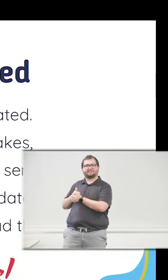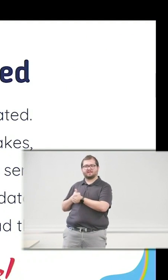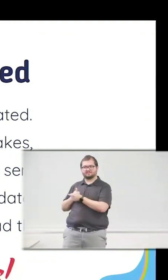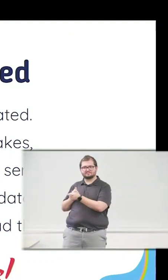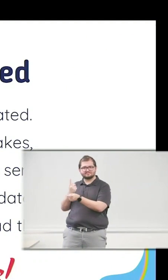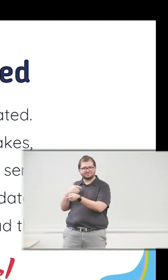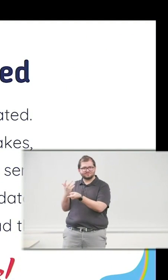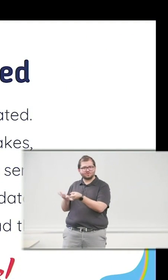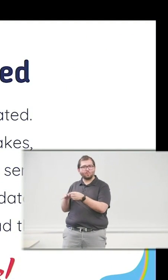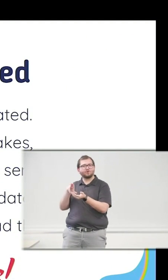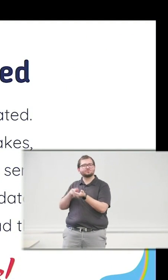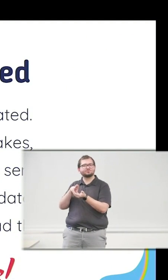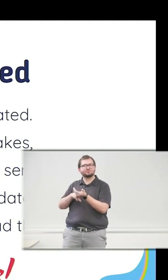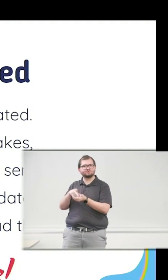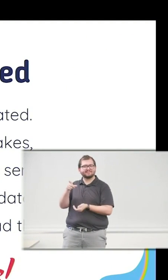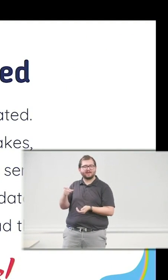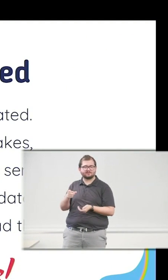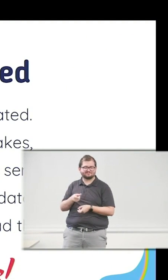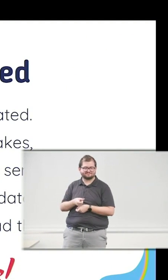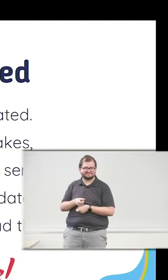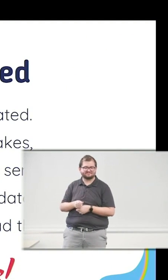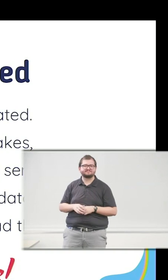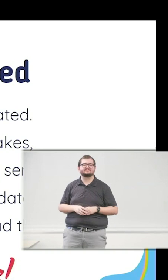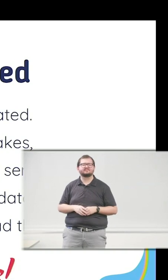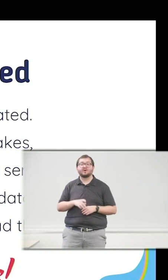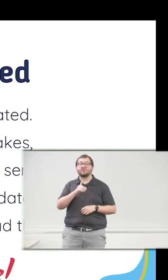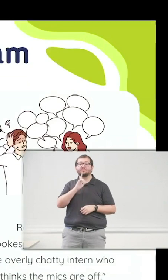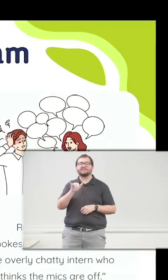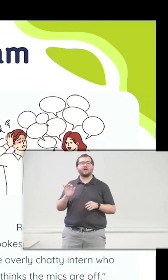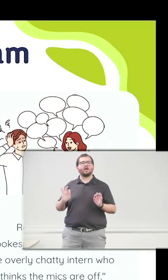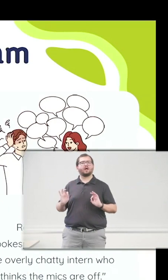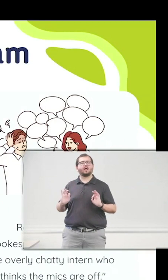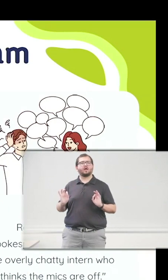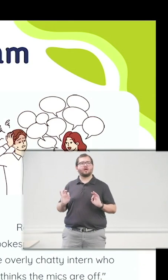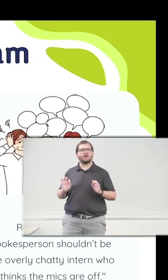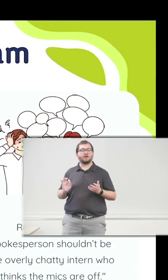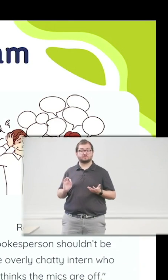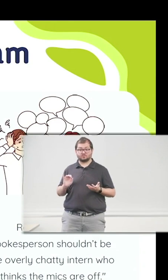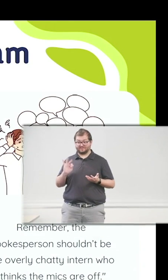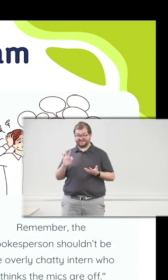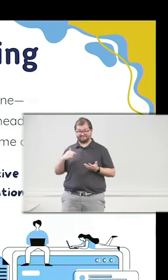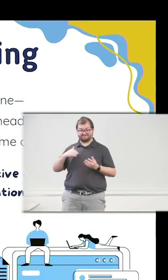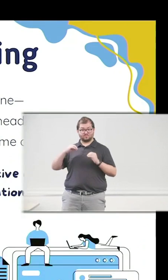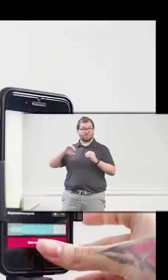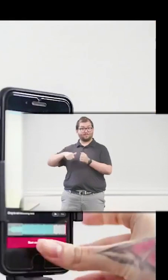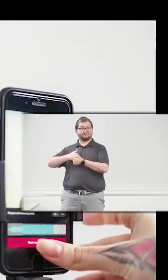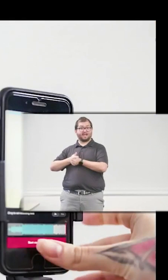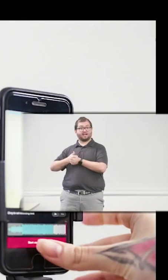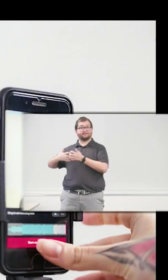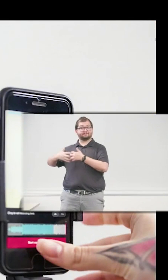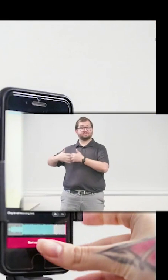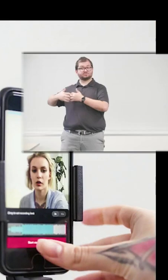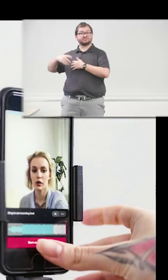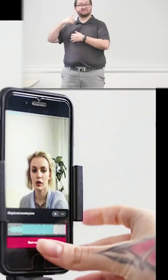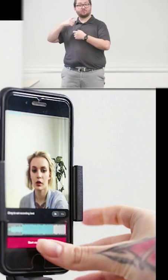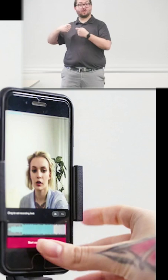pet shop. But really just thinking about those little things where, if you don't have a backup generator for something, how much food